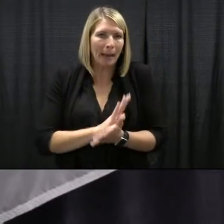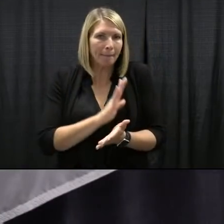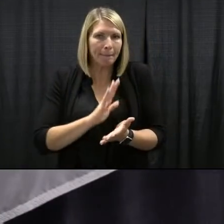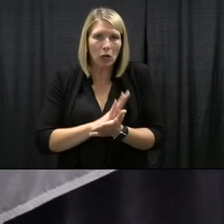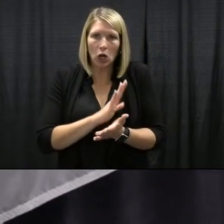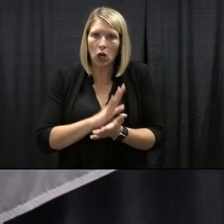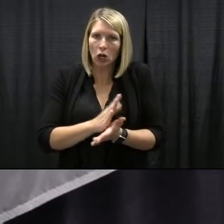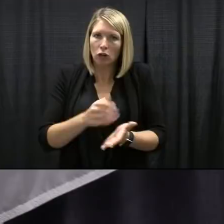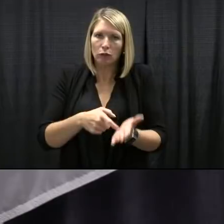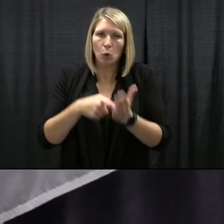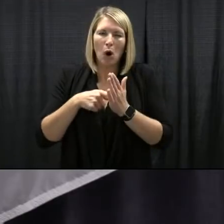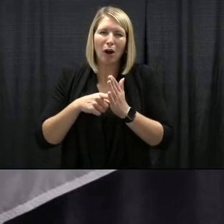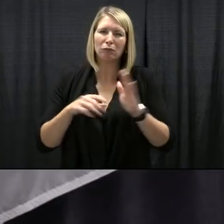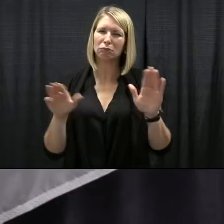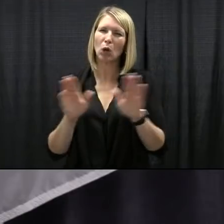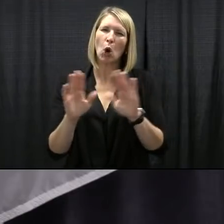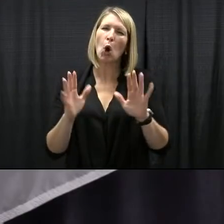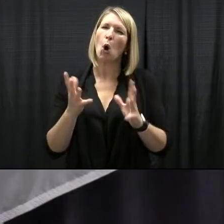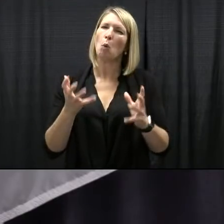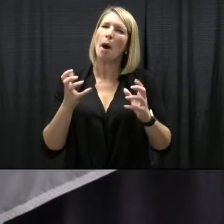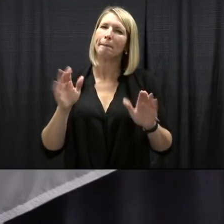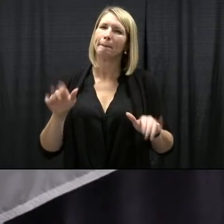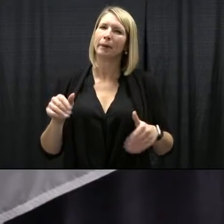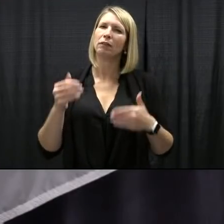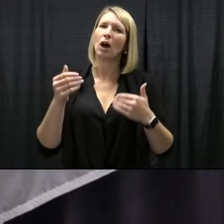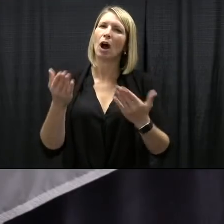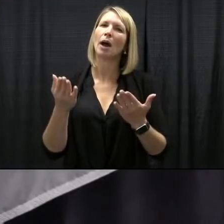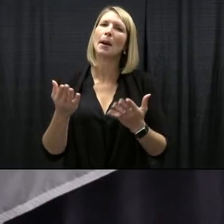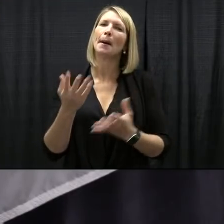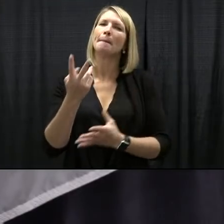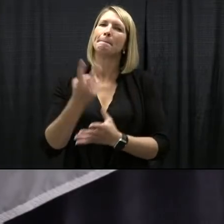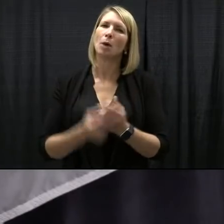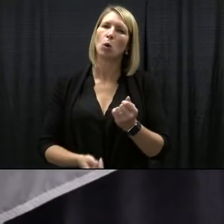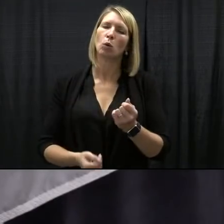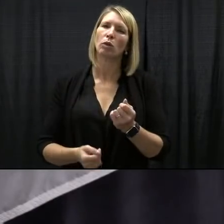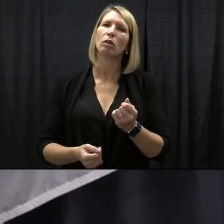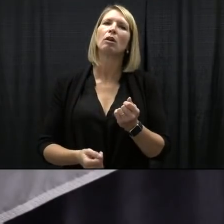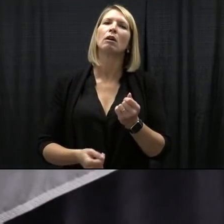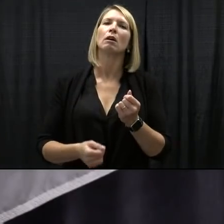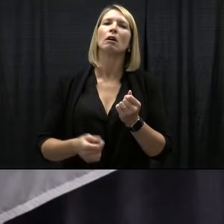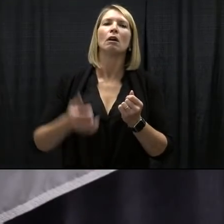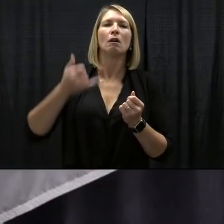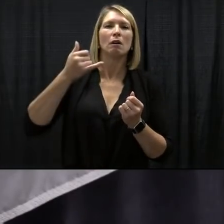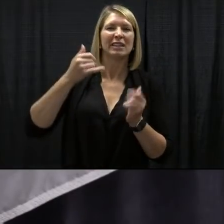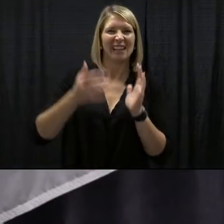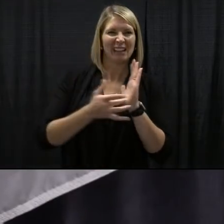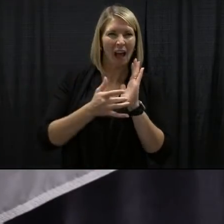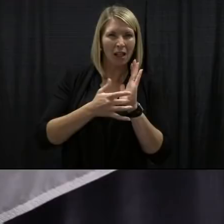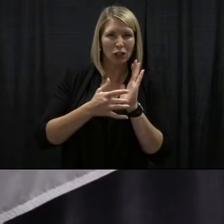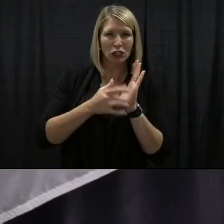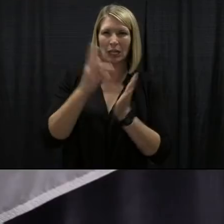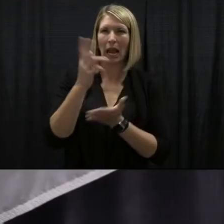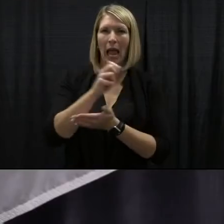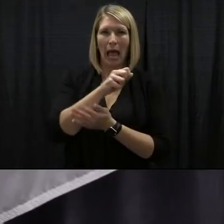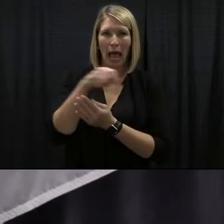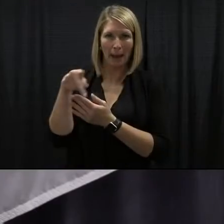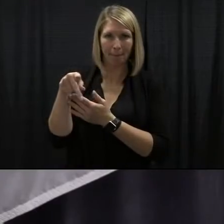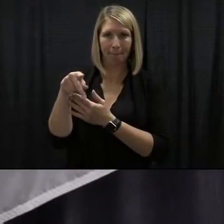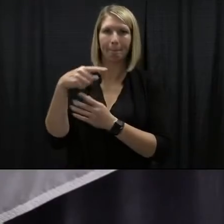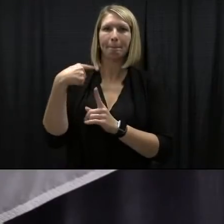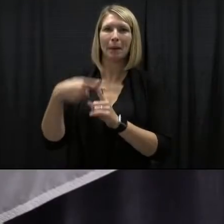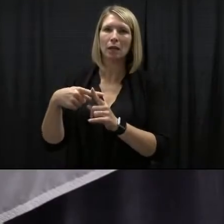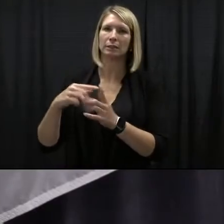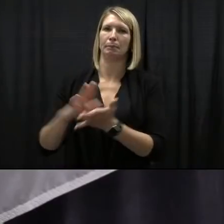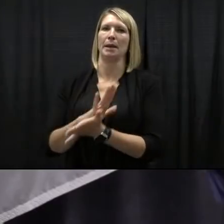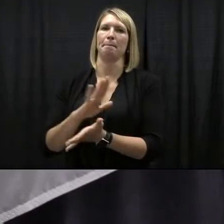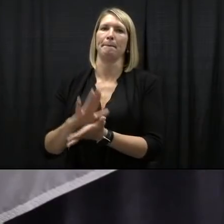achieving a digital option, which we think is far better, but you've seen in other jurisdictions. So, I mean, we were ahead of other